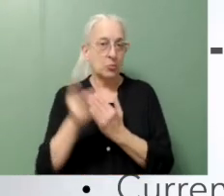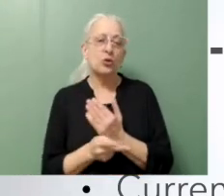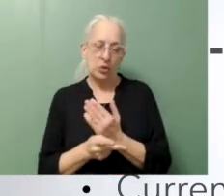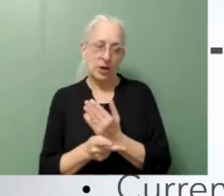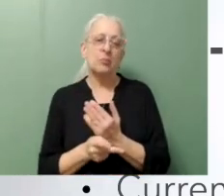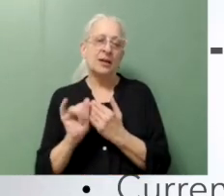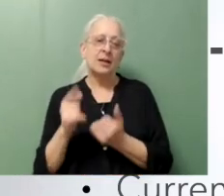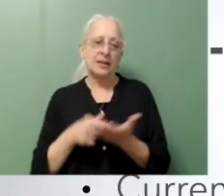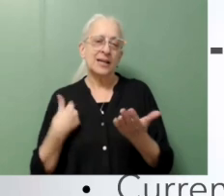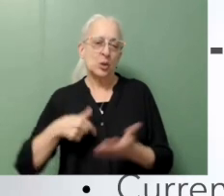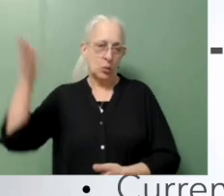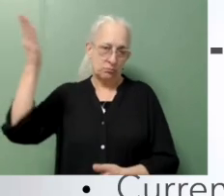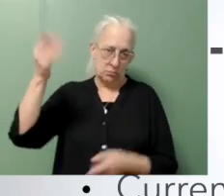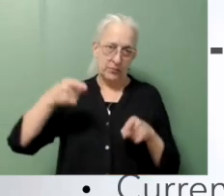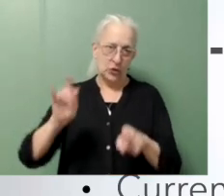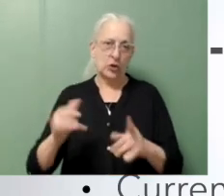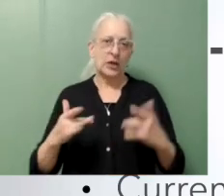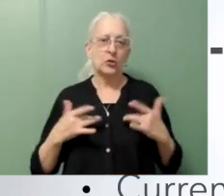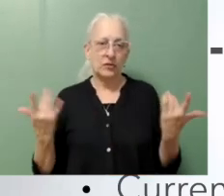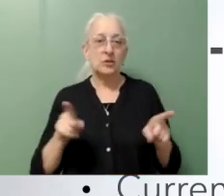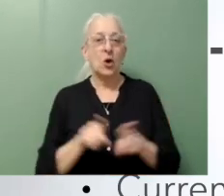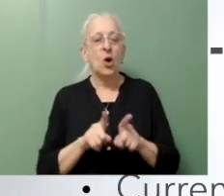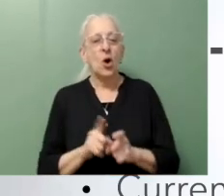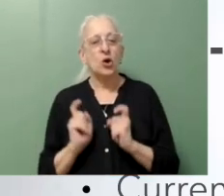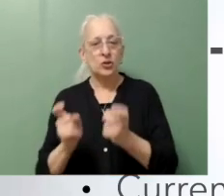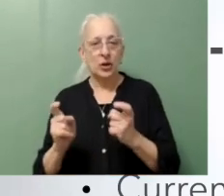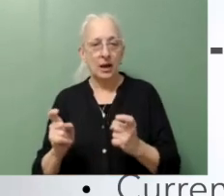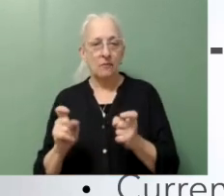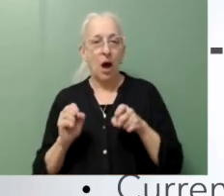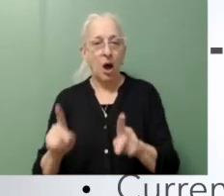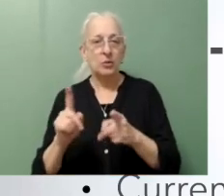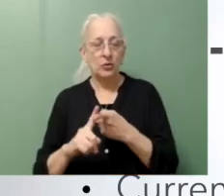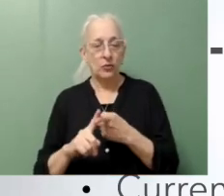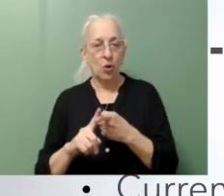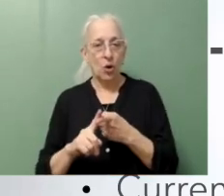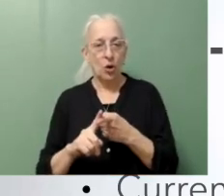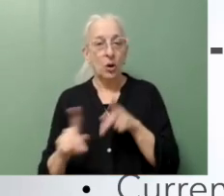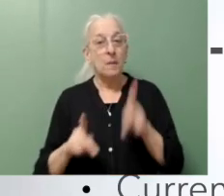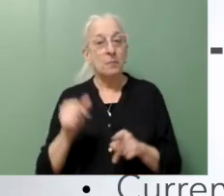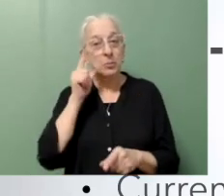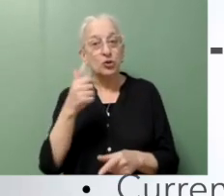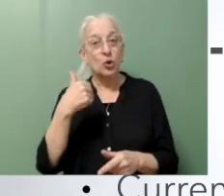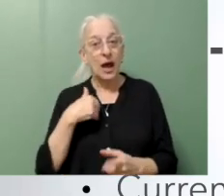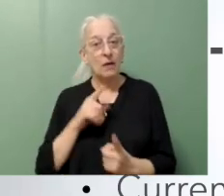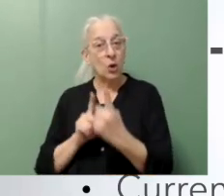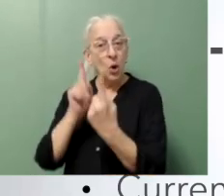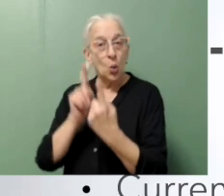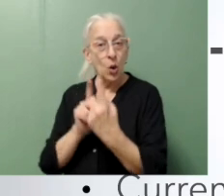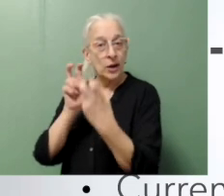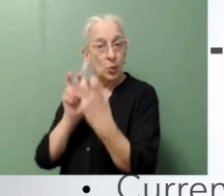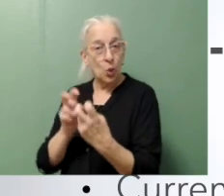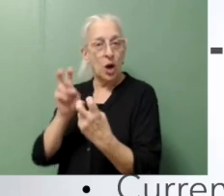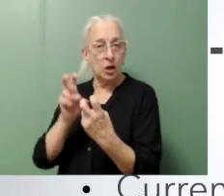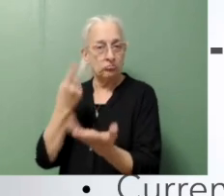these events. There is also an opportunity for attendees to get one-on-one consultation if they have any sort